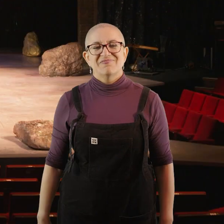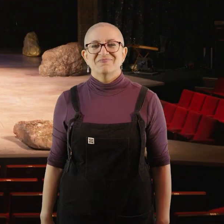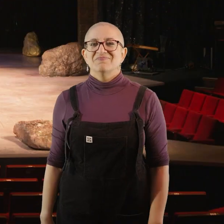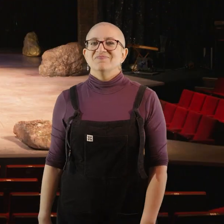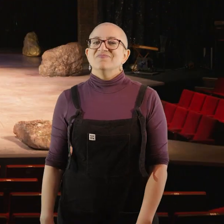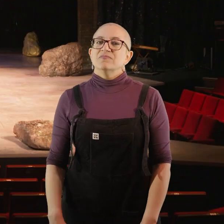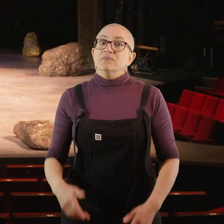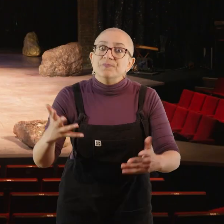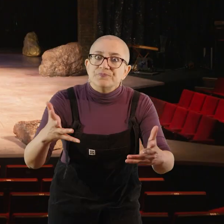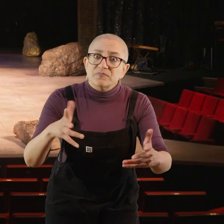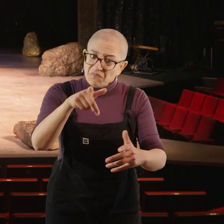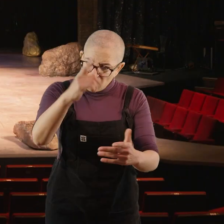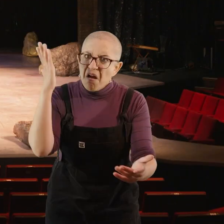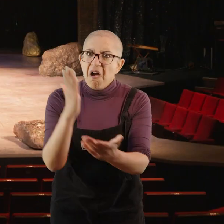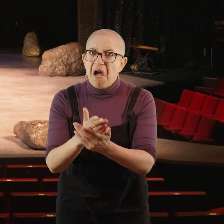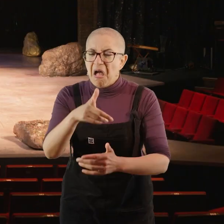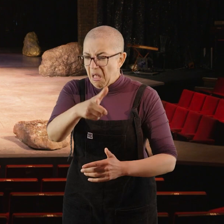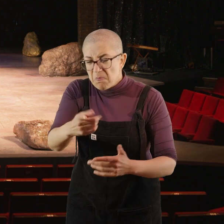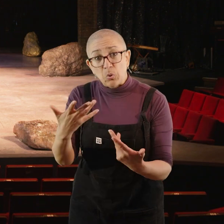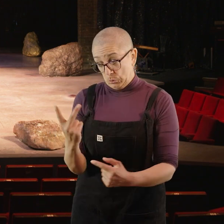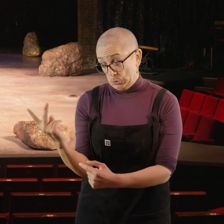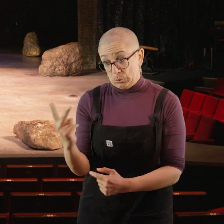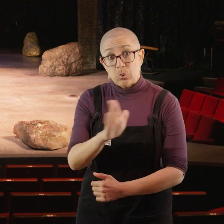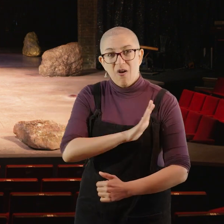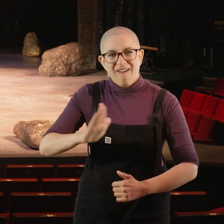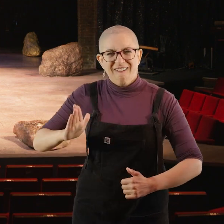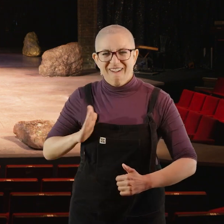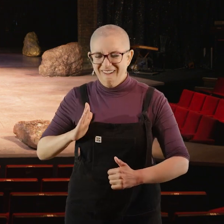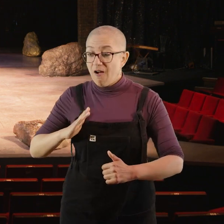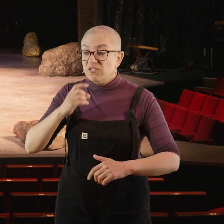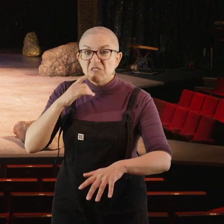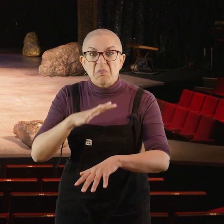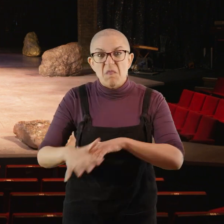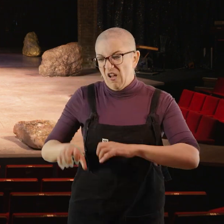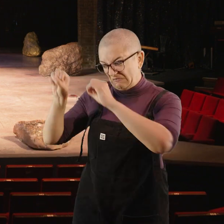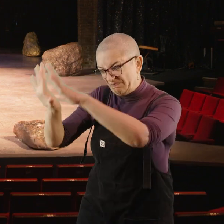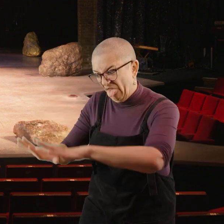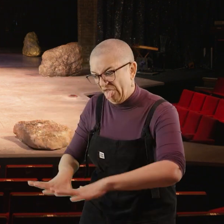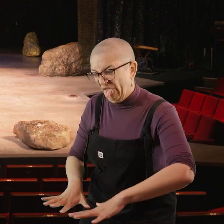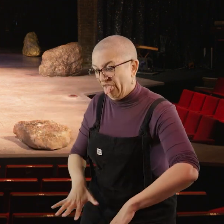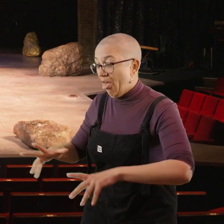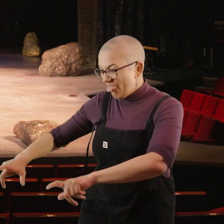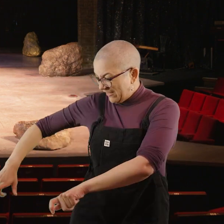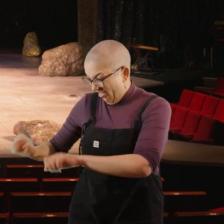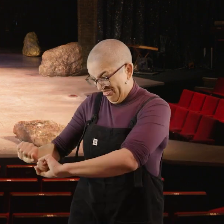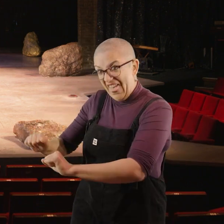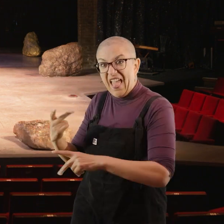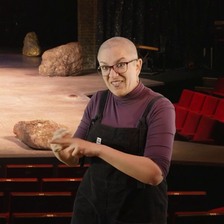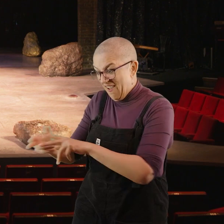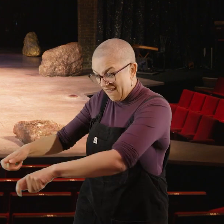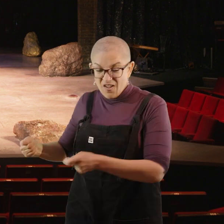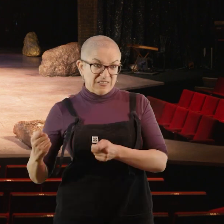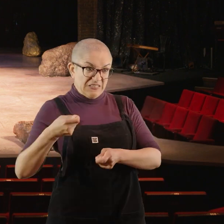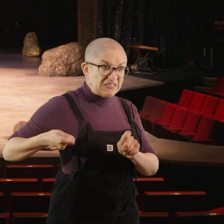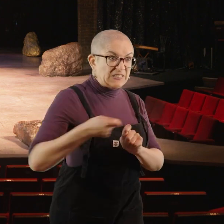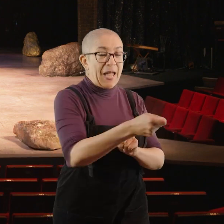Will it not be received when we have marked with blood the sleepy two of Owen chamber and used the very daggers that they had done it? Who dares receive it other,